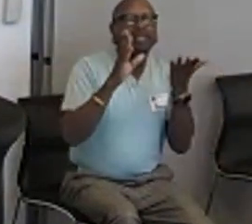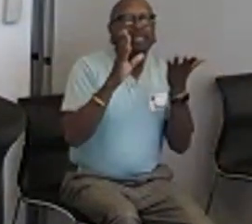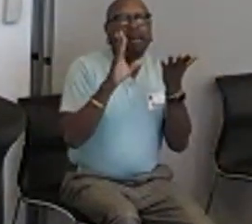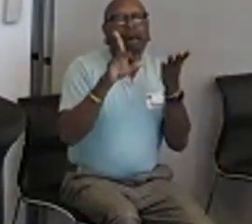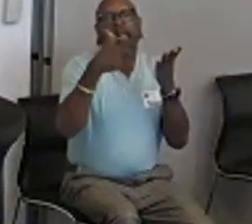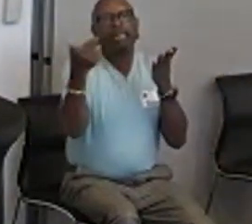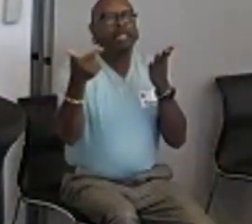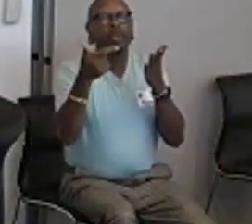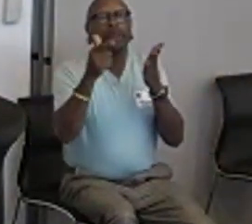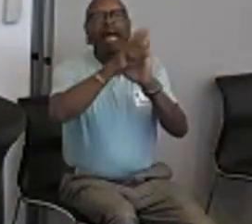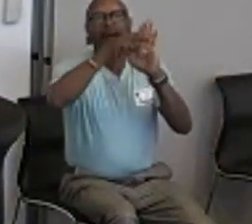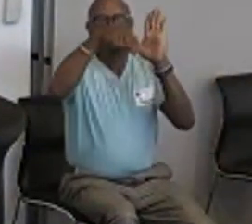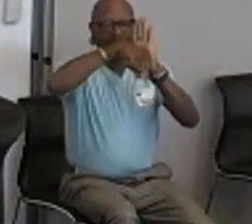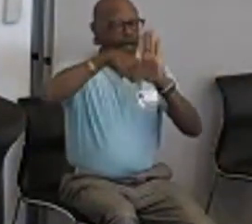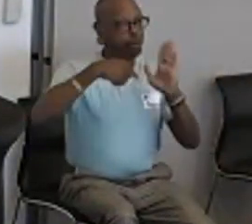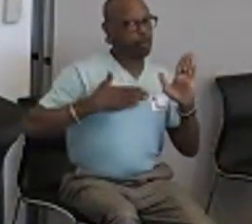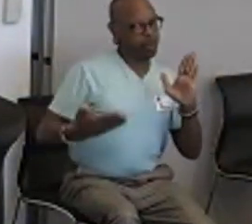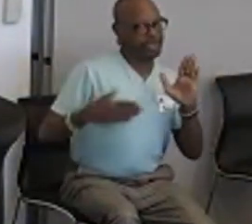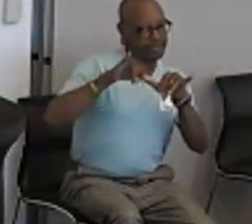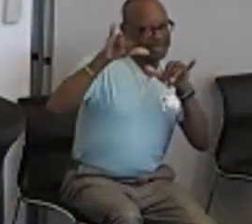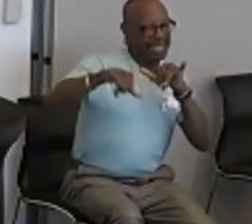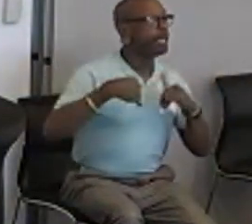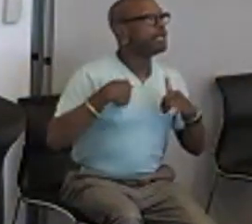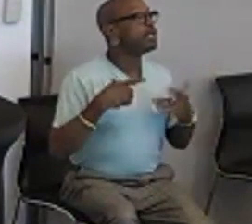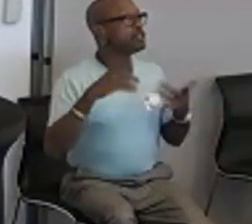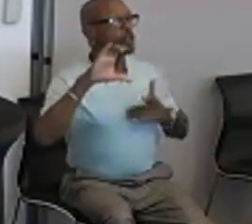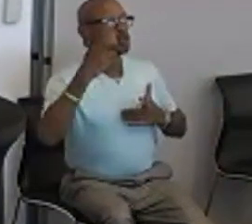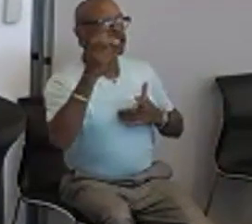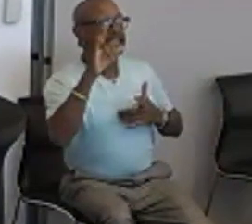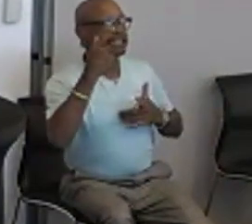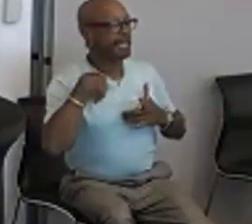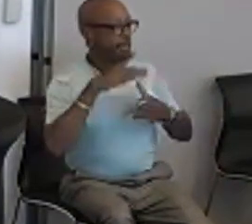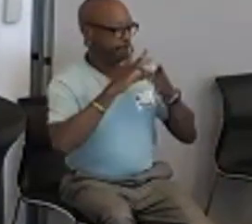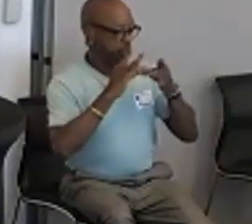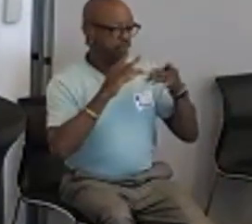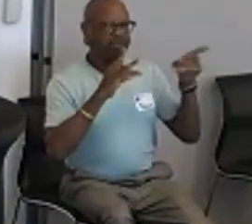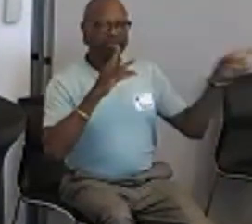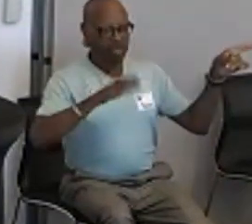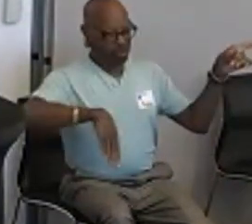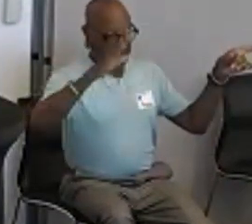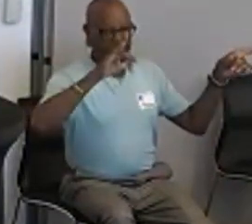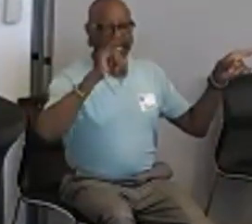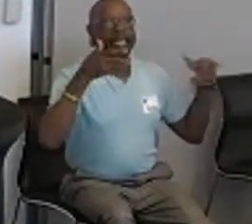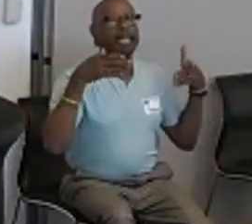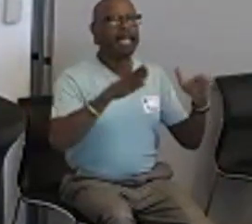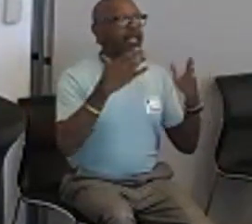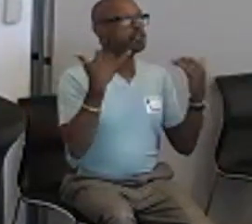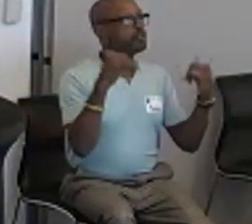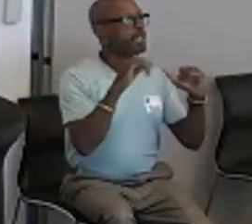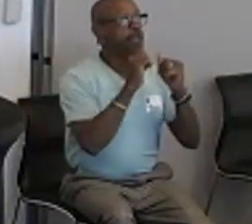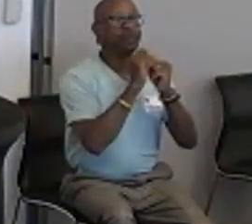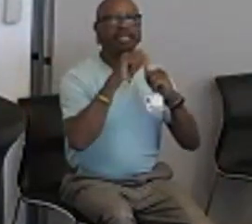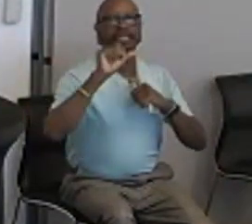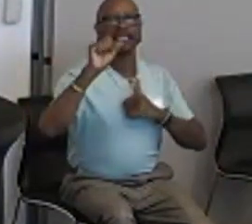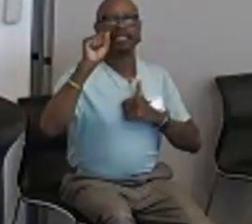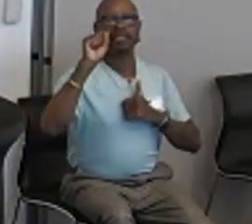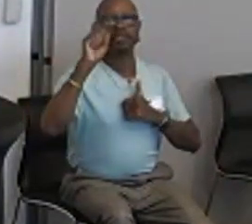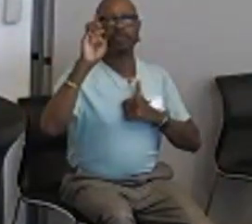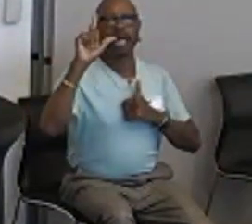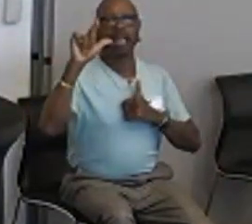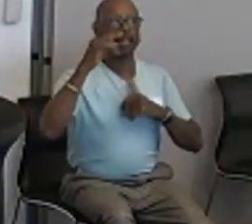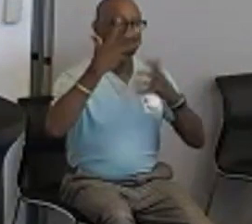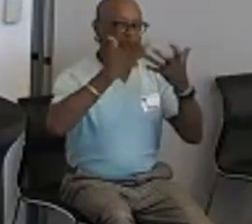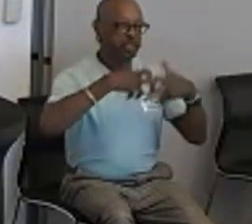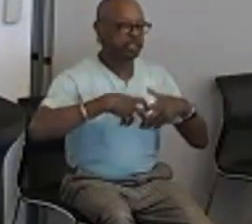thing. Chancey had mentioned how growing up, she wasn't allowed to play with the swell machines, with the thermoform